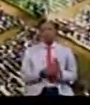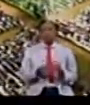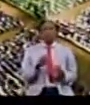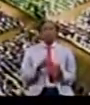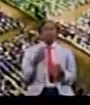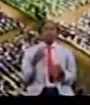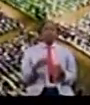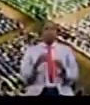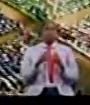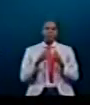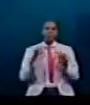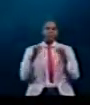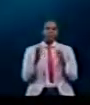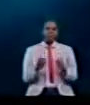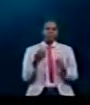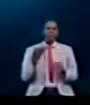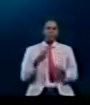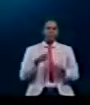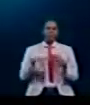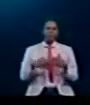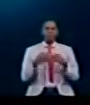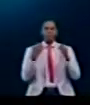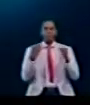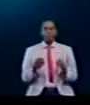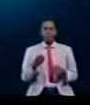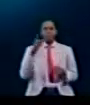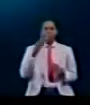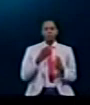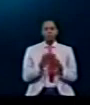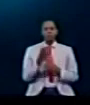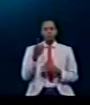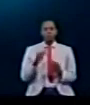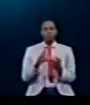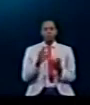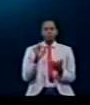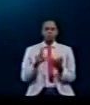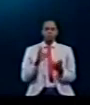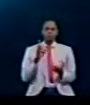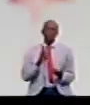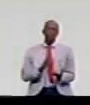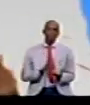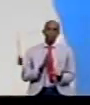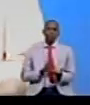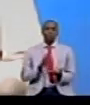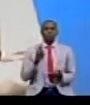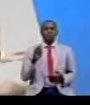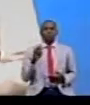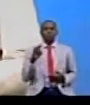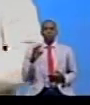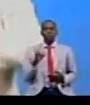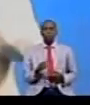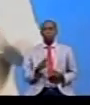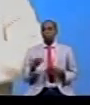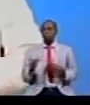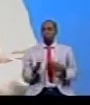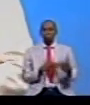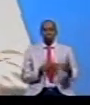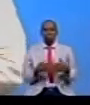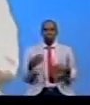In Jesus' name, we pray. Amen. Okay, pray